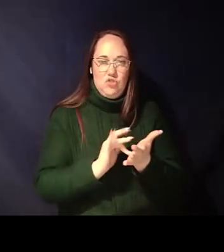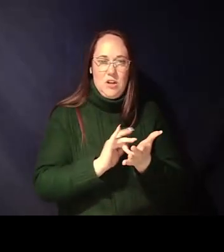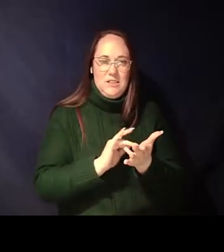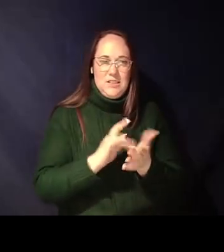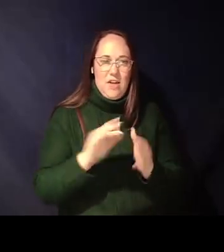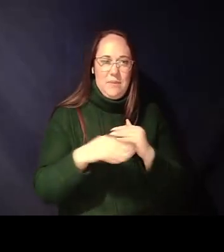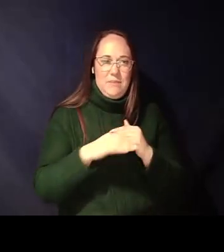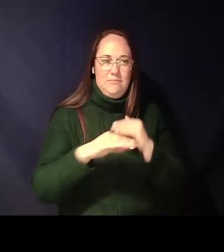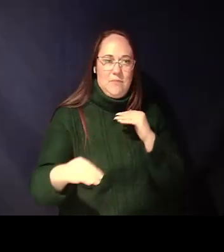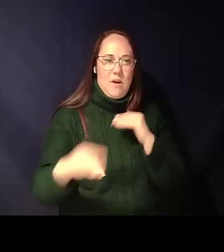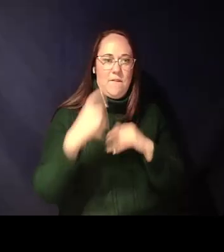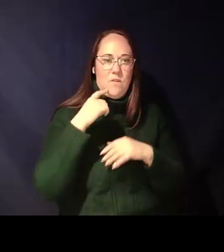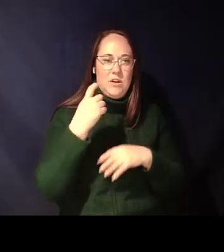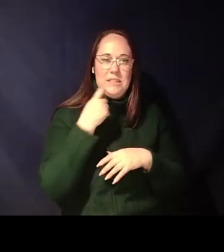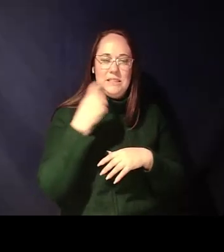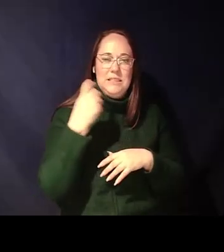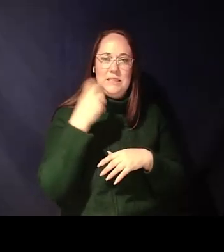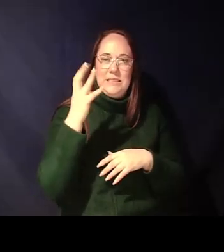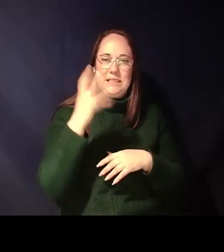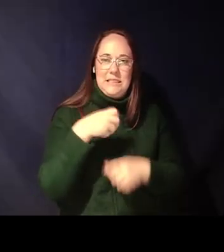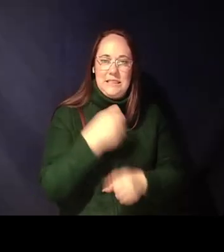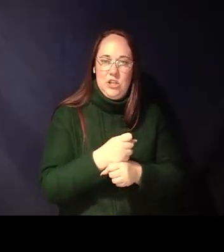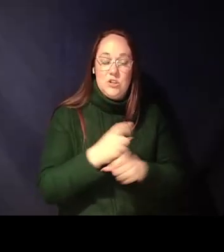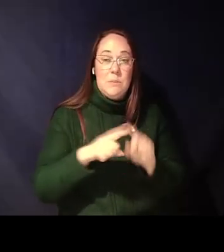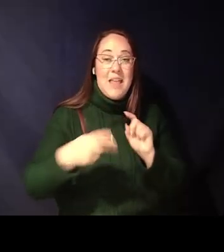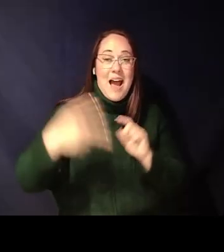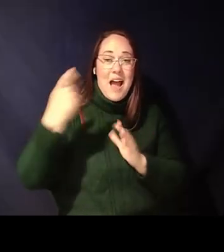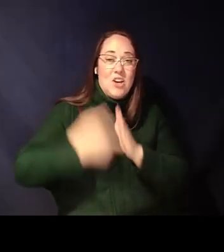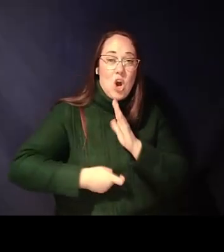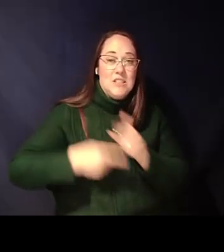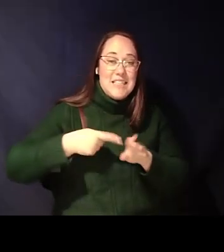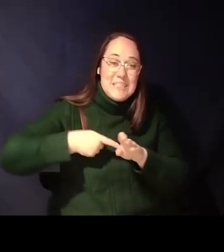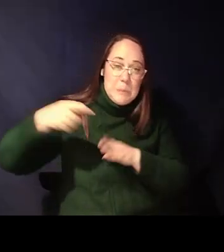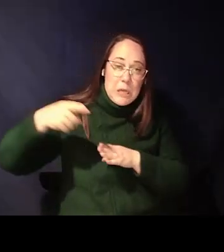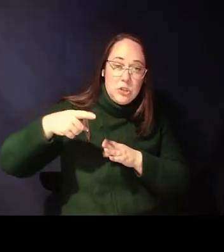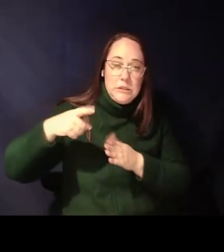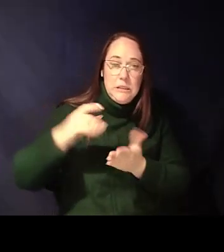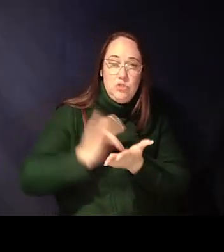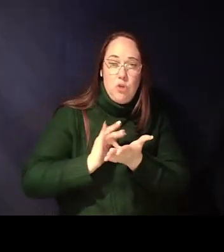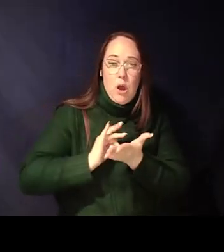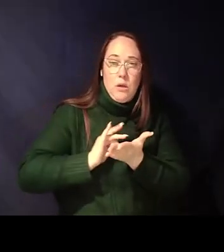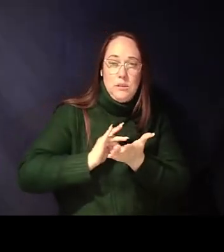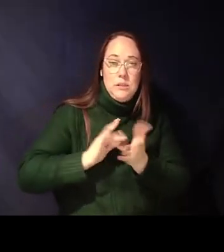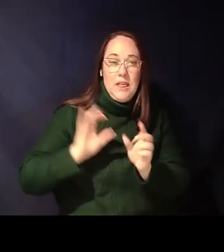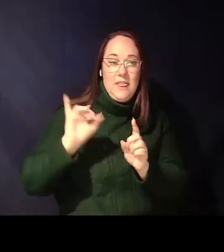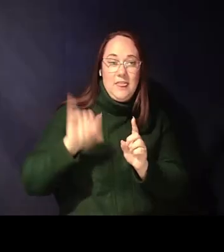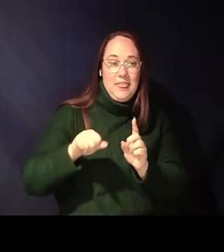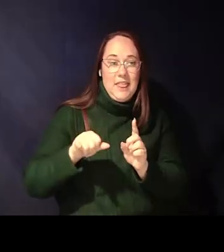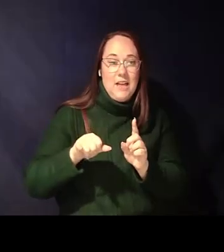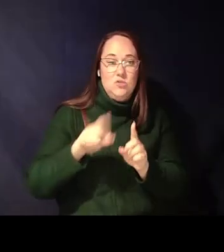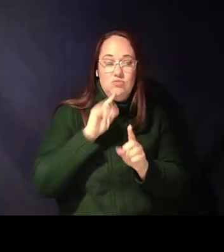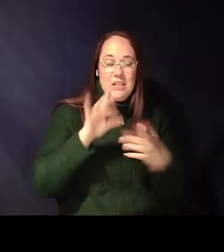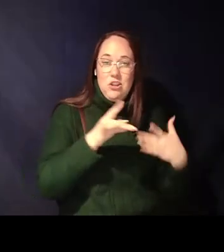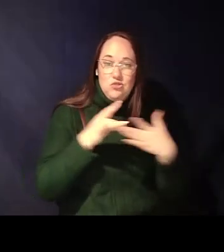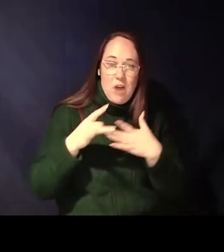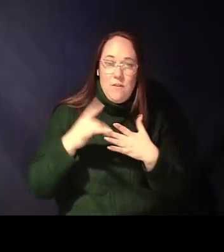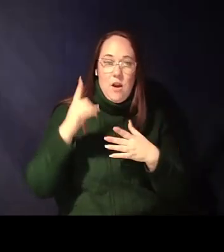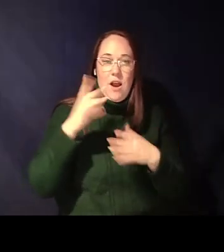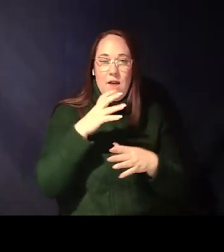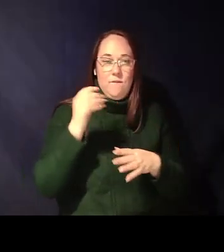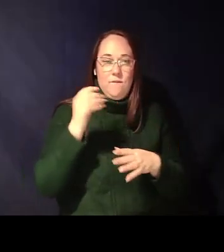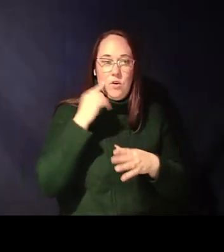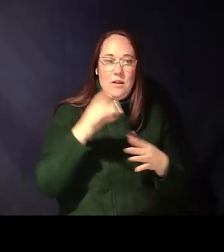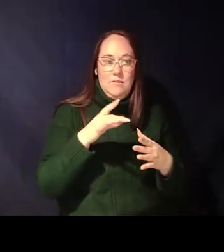It's the specialty drugs, high-cost specialty drugs, that are really the driver, and that's the leading cost of national healthcare cost, is